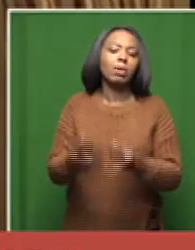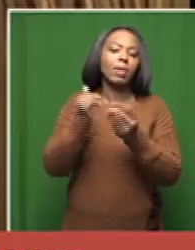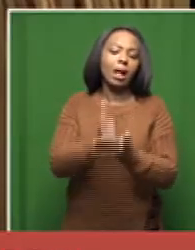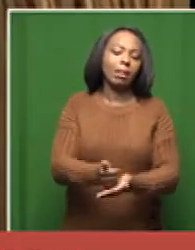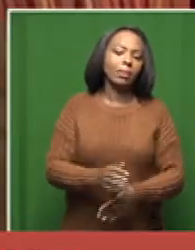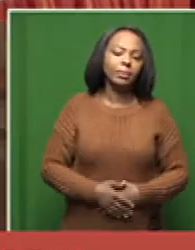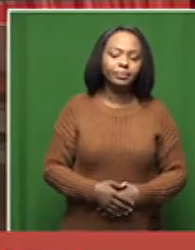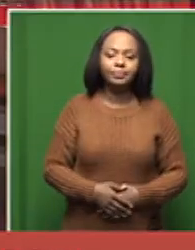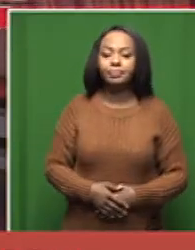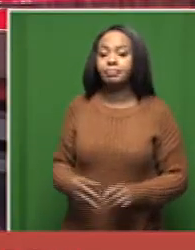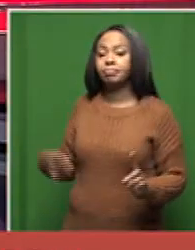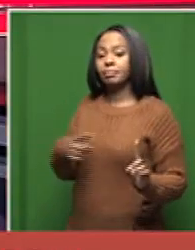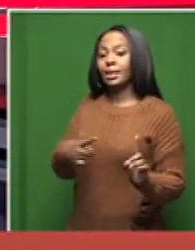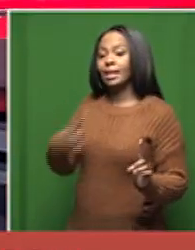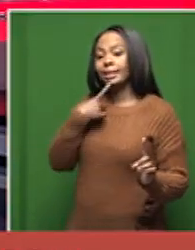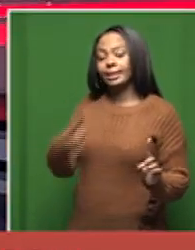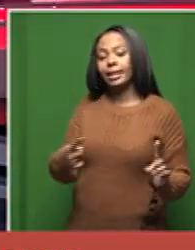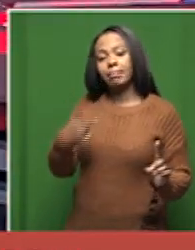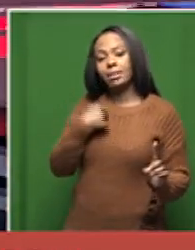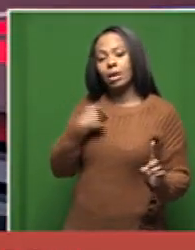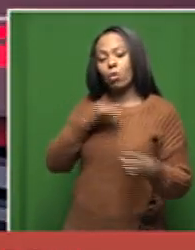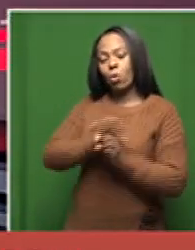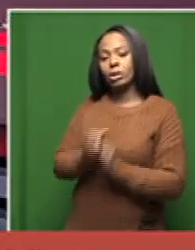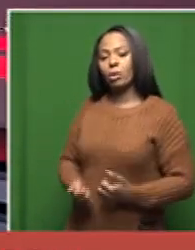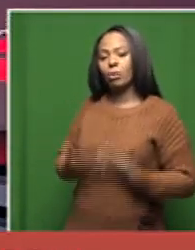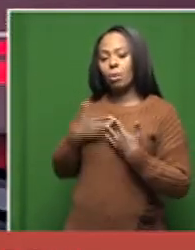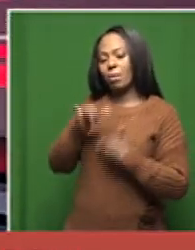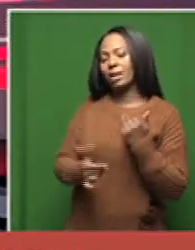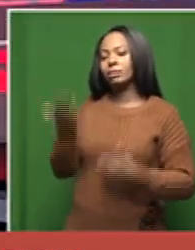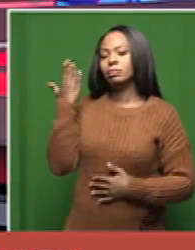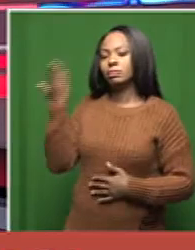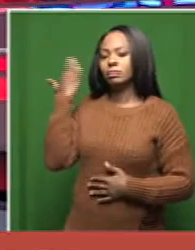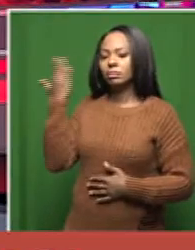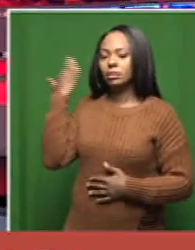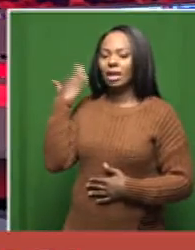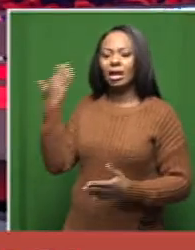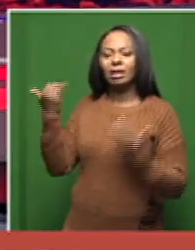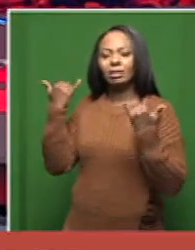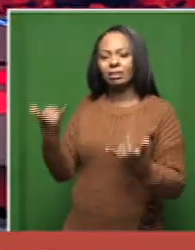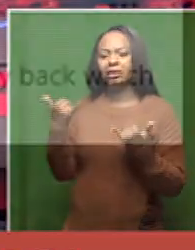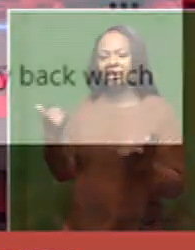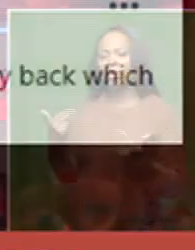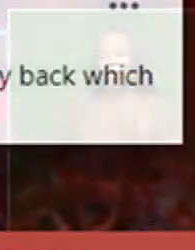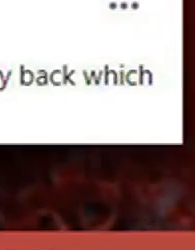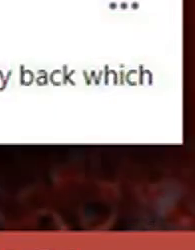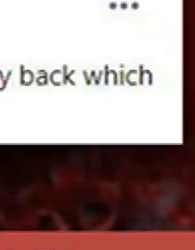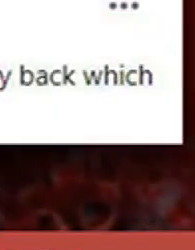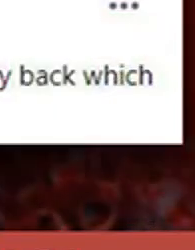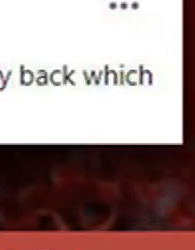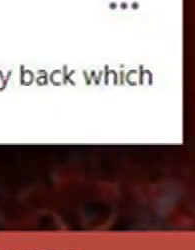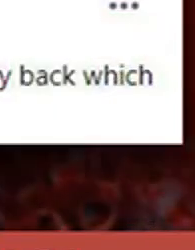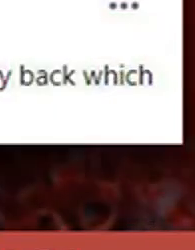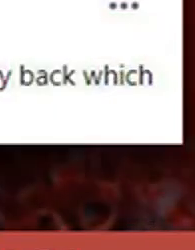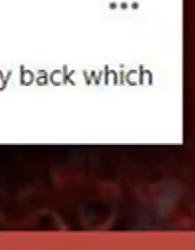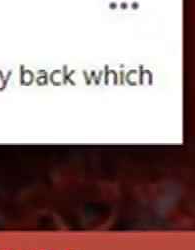right. Catherine says, I had COVID a few months ago and I developed this tingly feeling on the left side of my